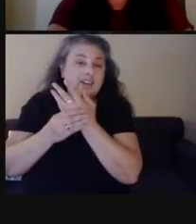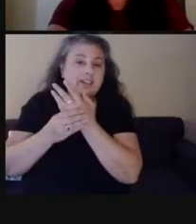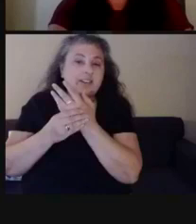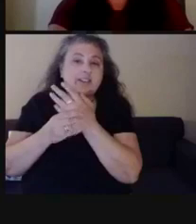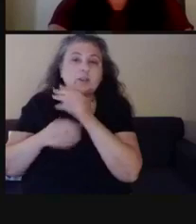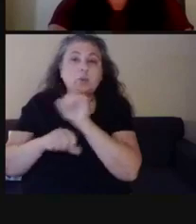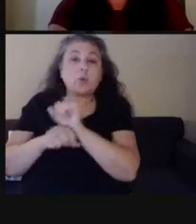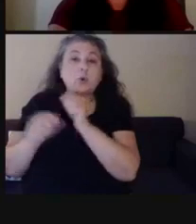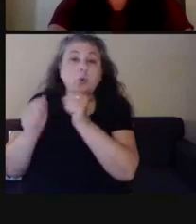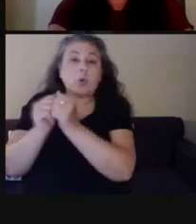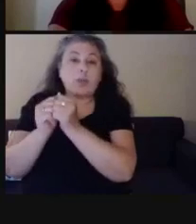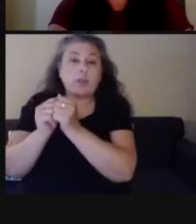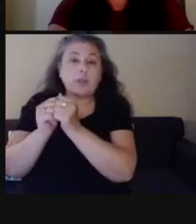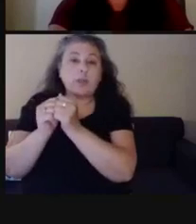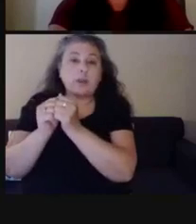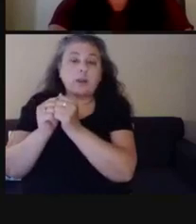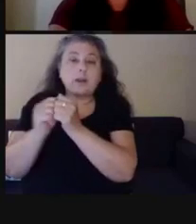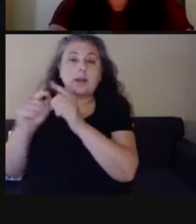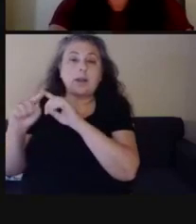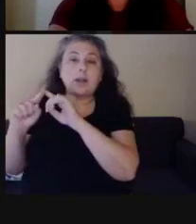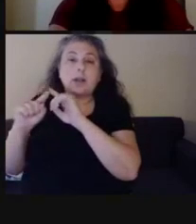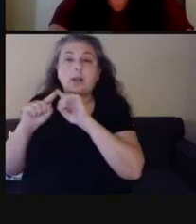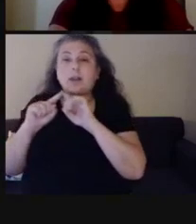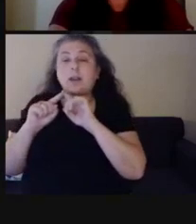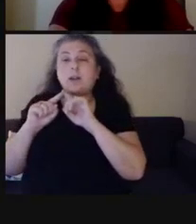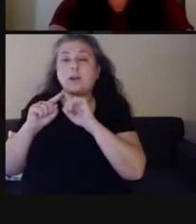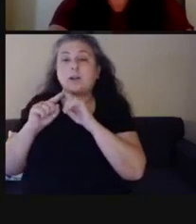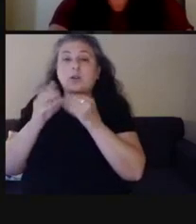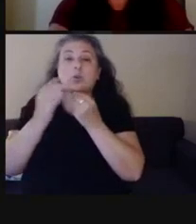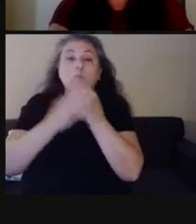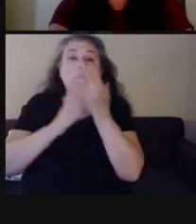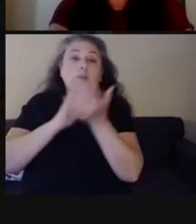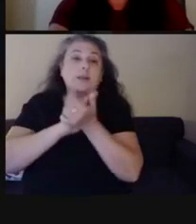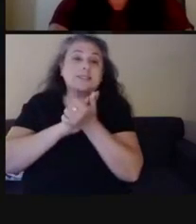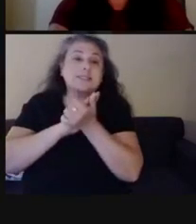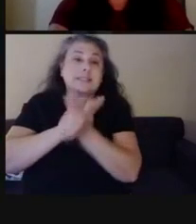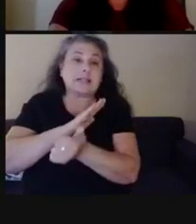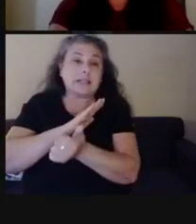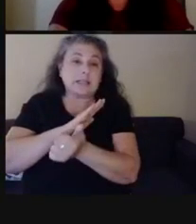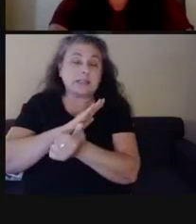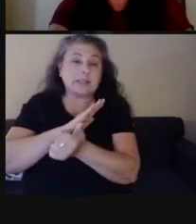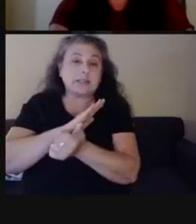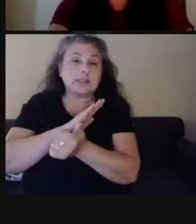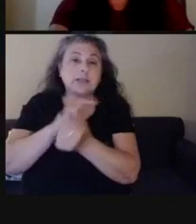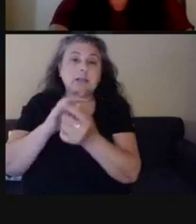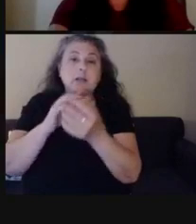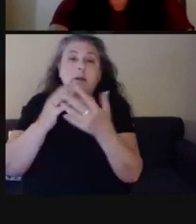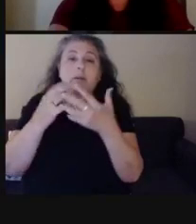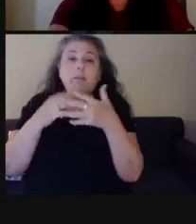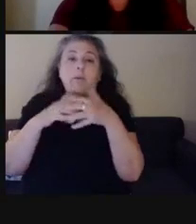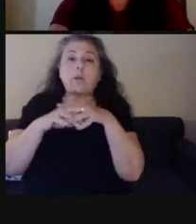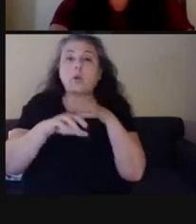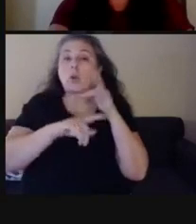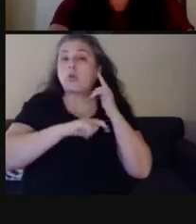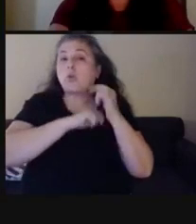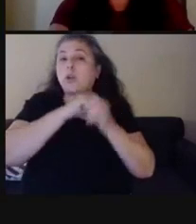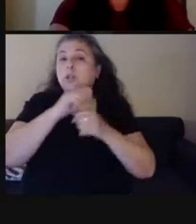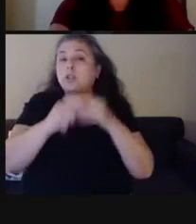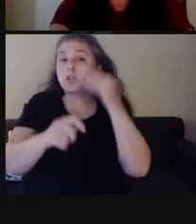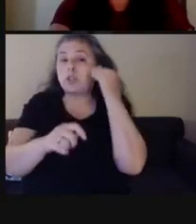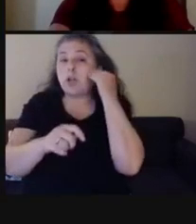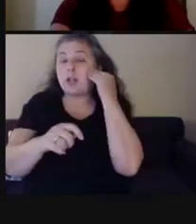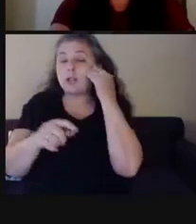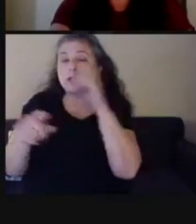work with different learning, different growing techniques, intertwining traditional knowledge as